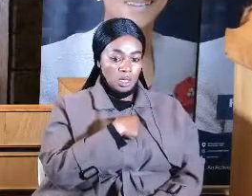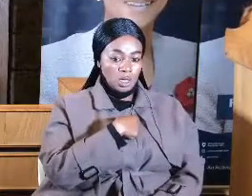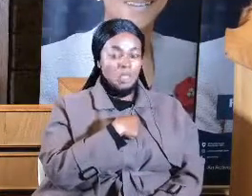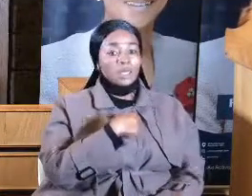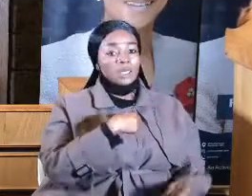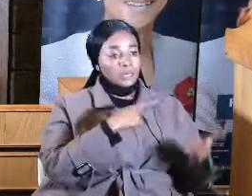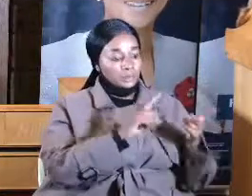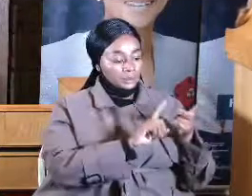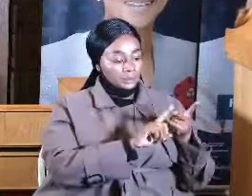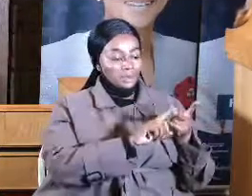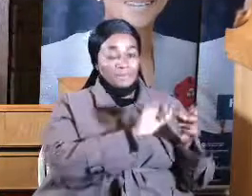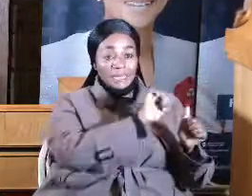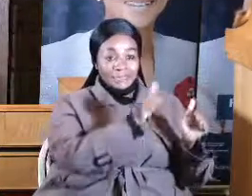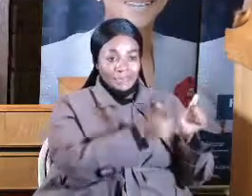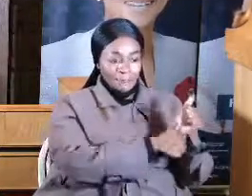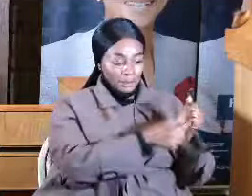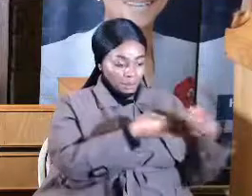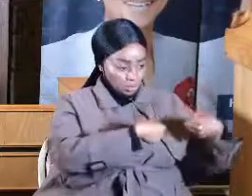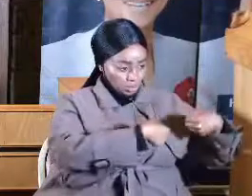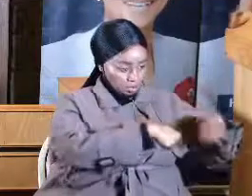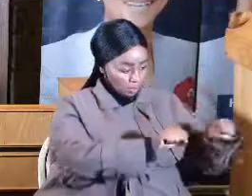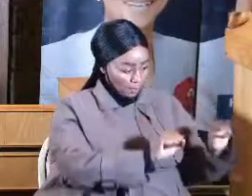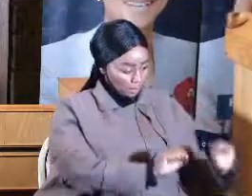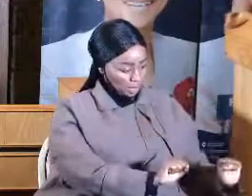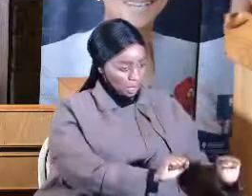appointed as the deputy chairperson of that board.